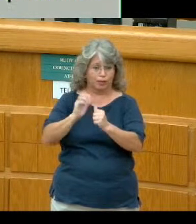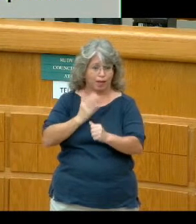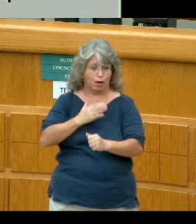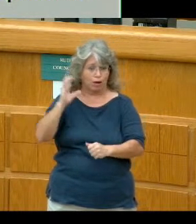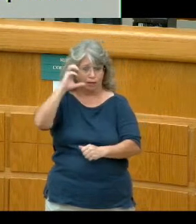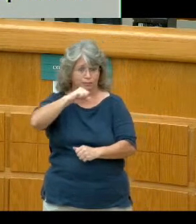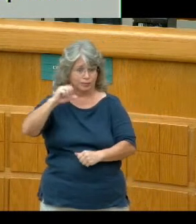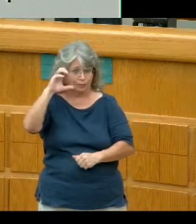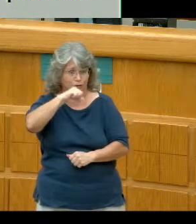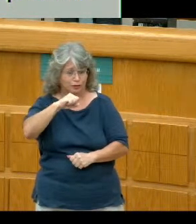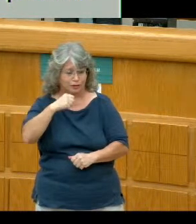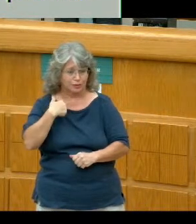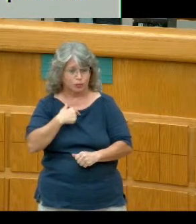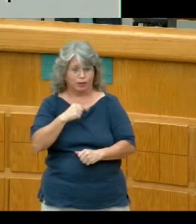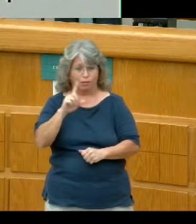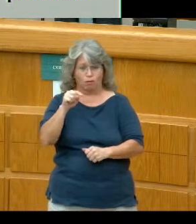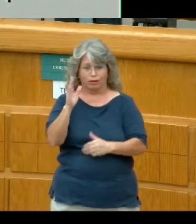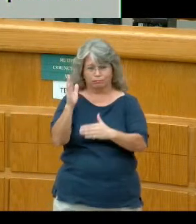to the highest we've ever seen.